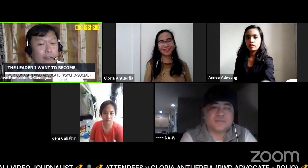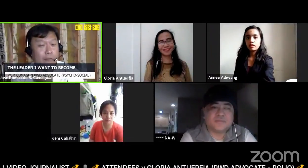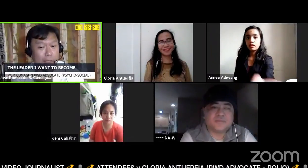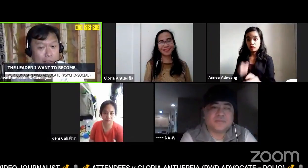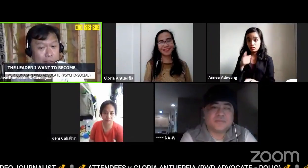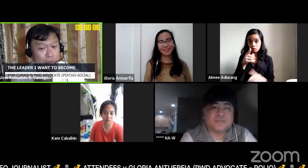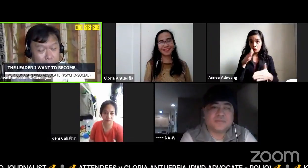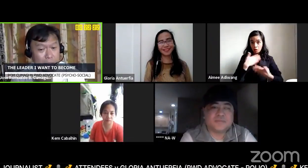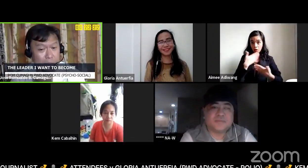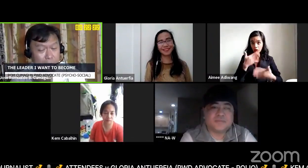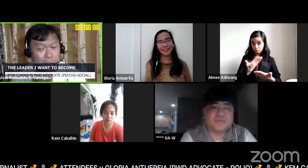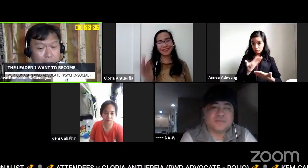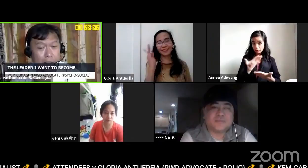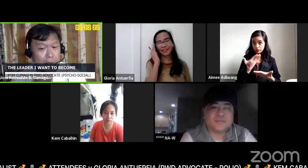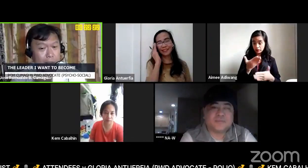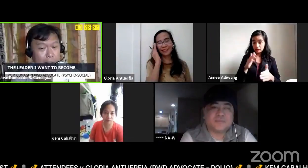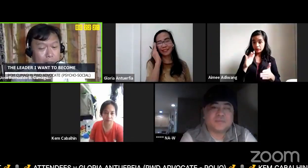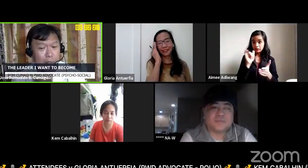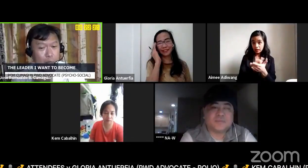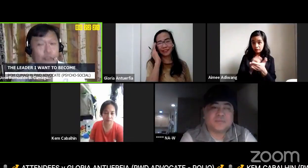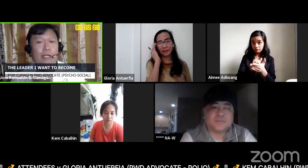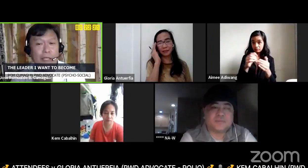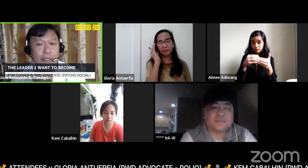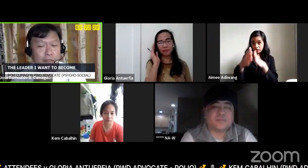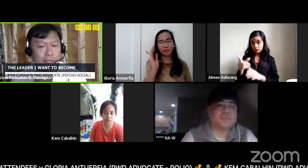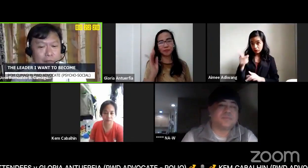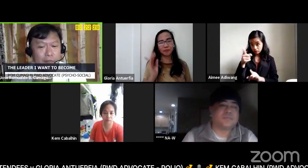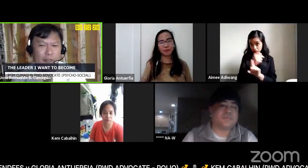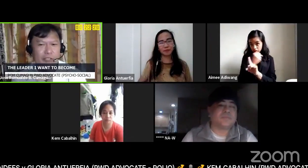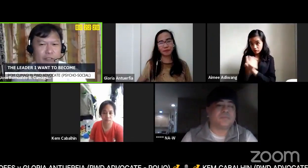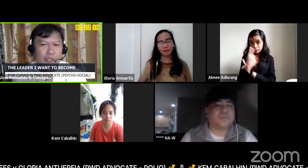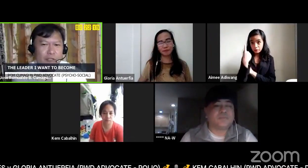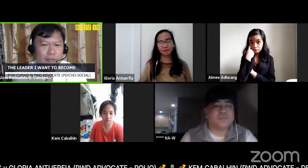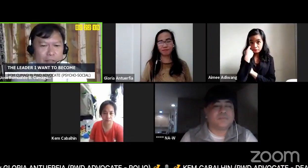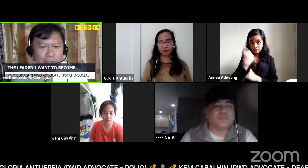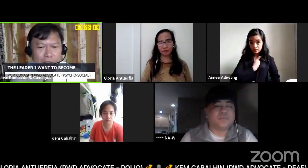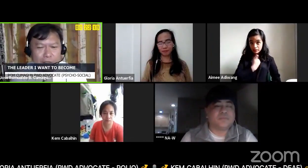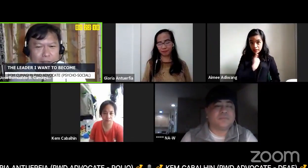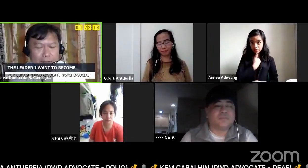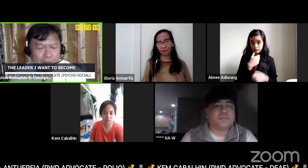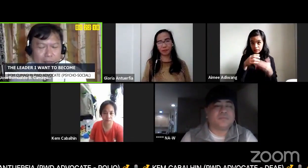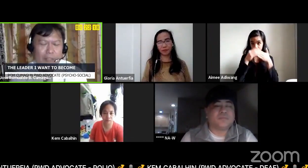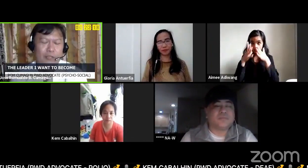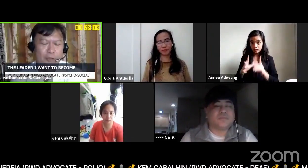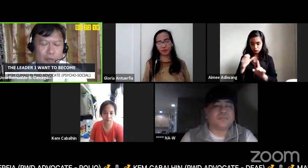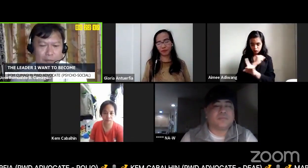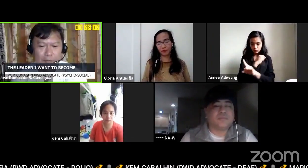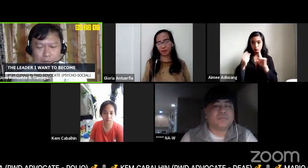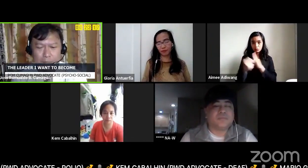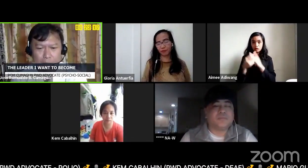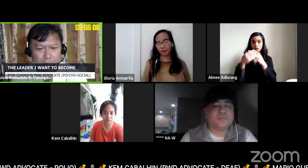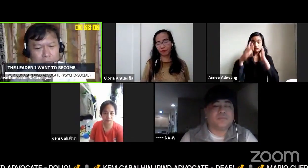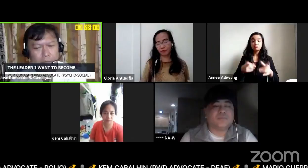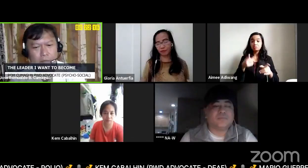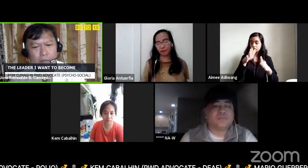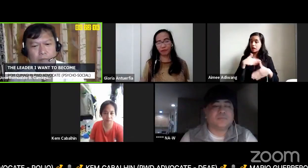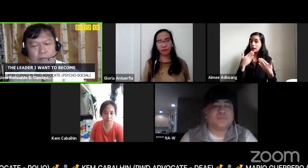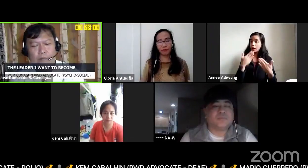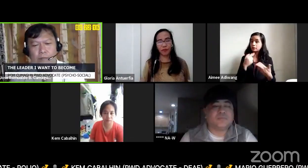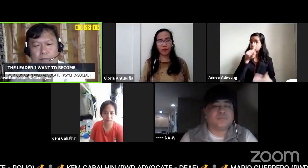the kind of leadership that you are imposing upon yourself, yung situational leader na that you call?